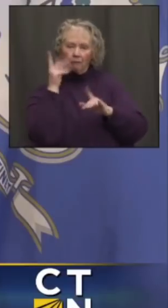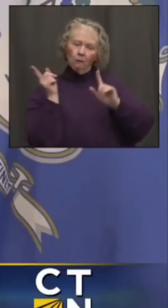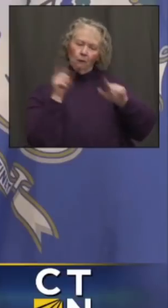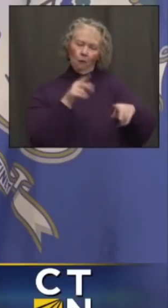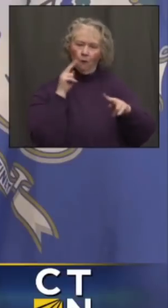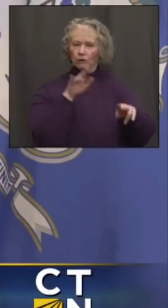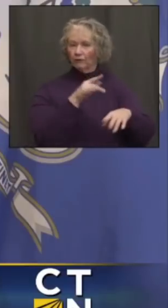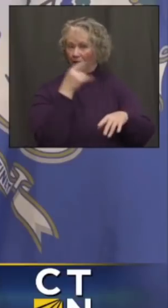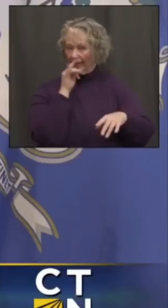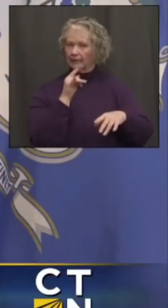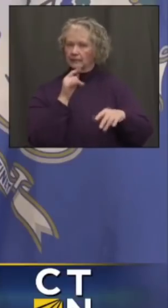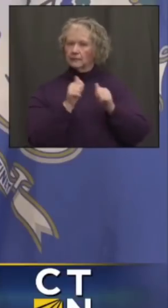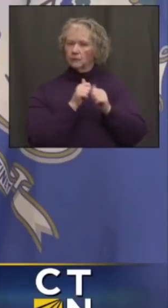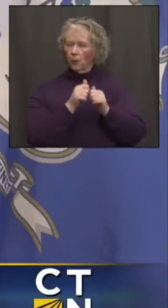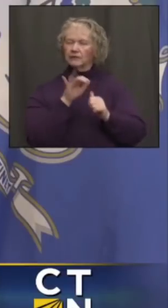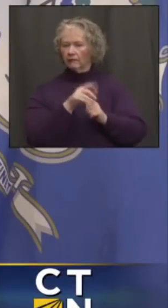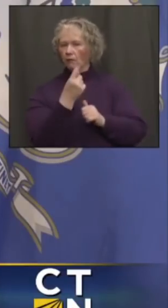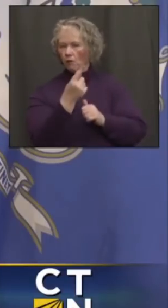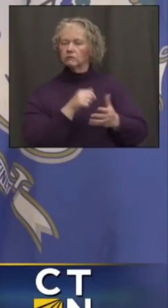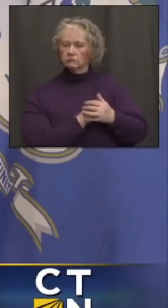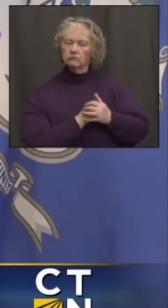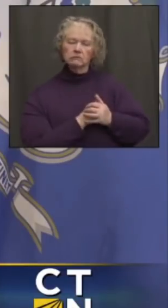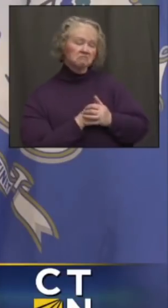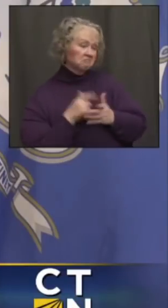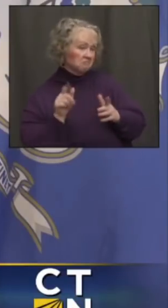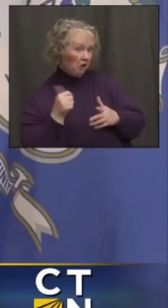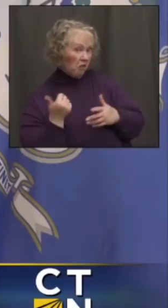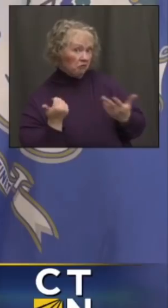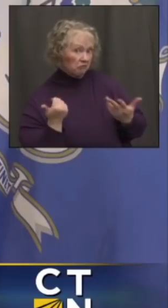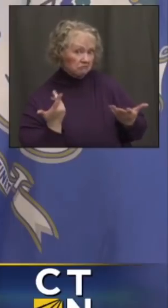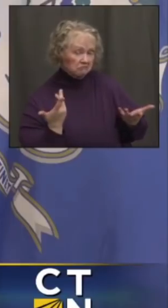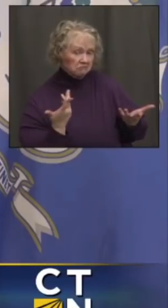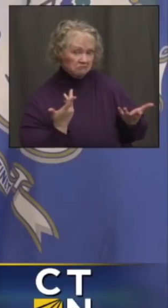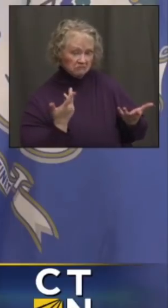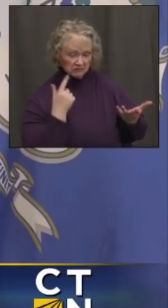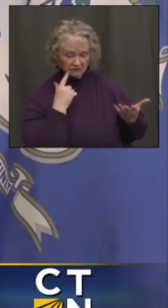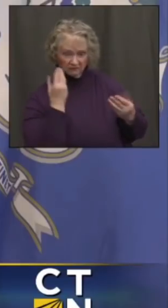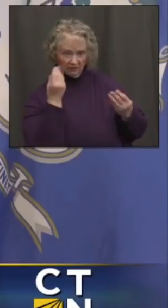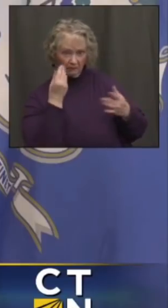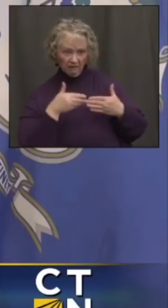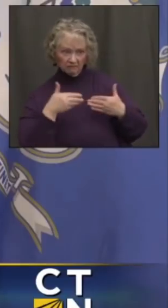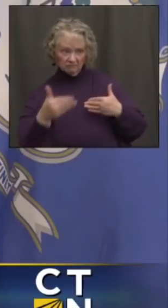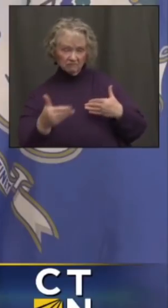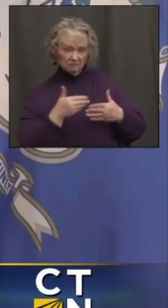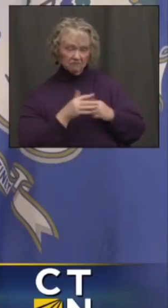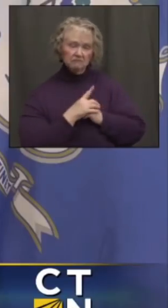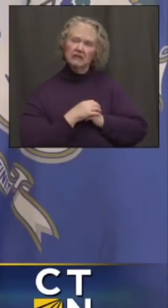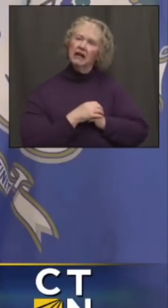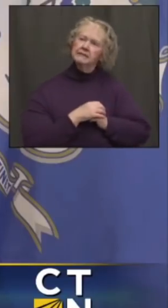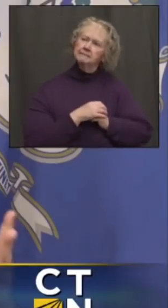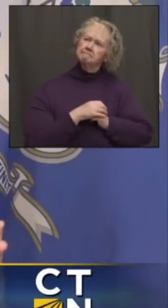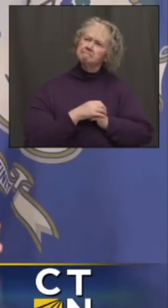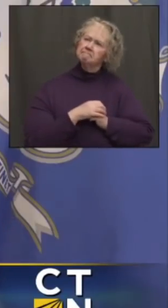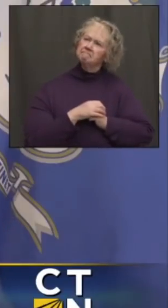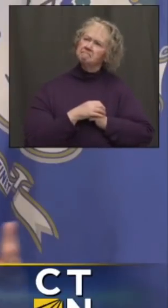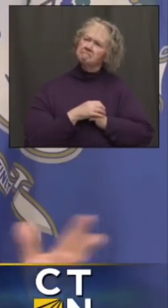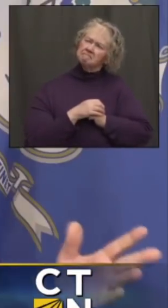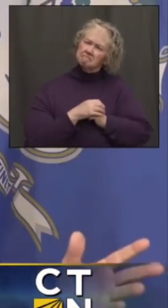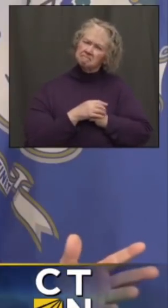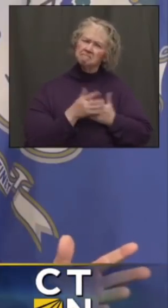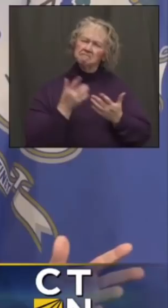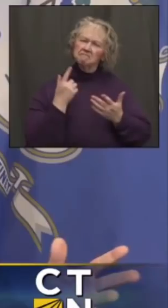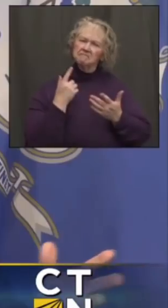reopening? Emily, I think we're going to, Paul is talking to the sports leagues to see what we can do in terms of allowing folks